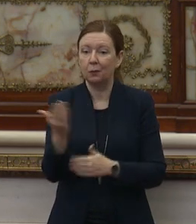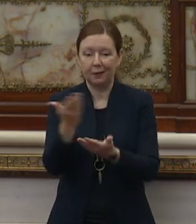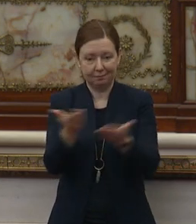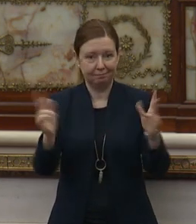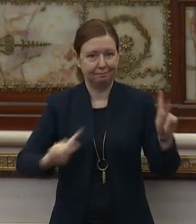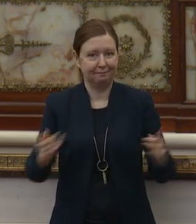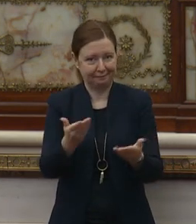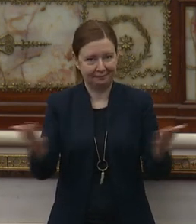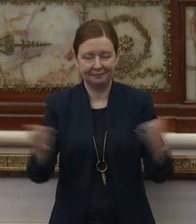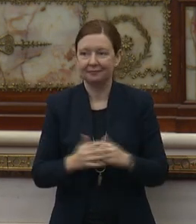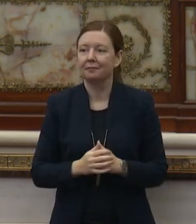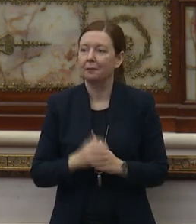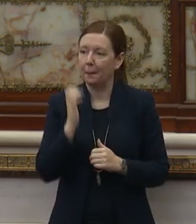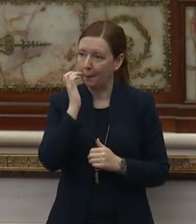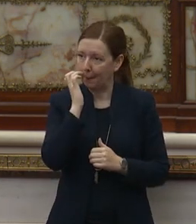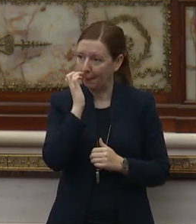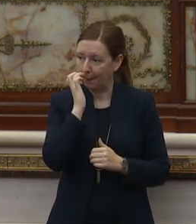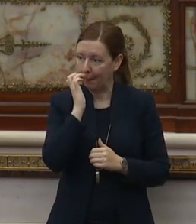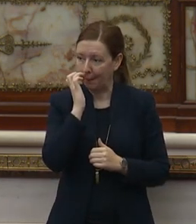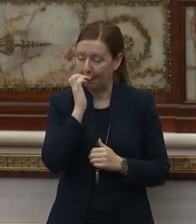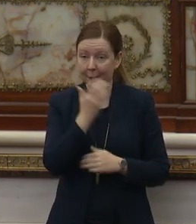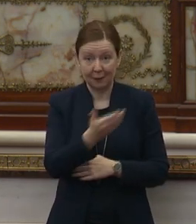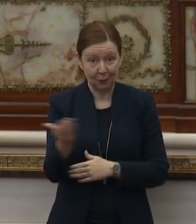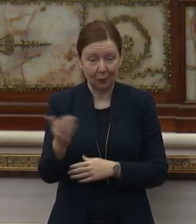viewing public. Good morning, Council.